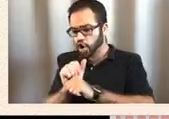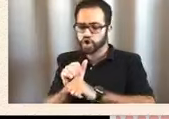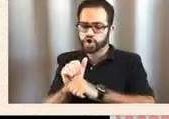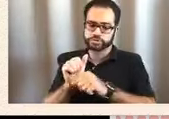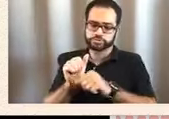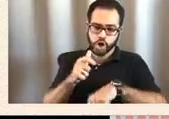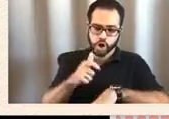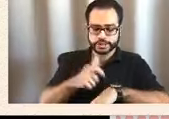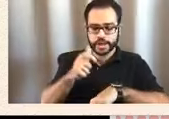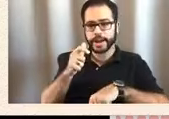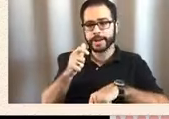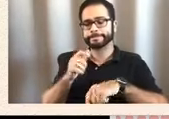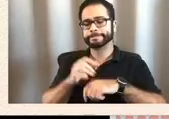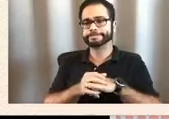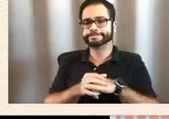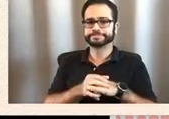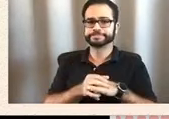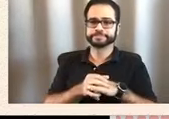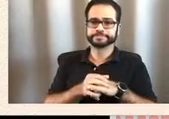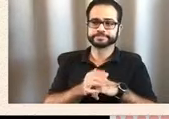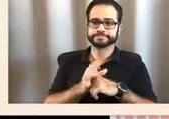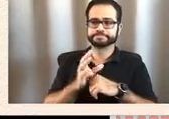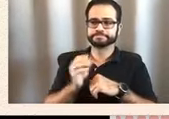and that